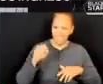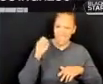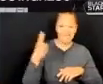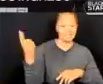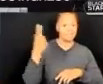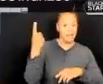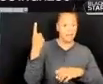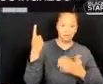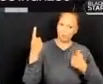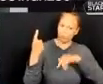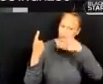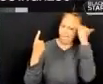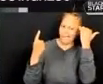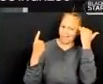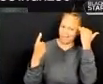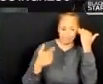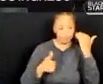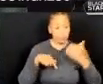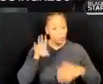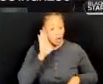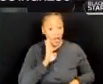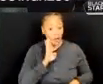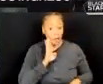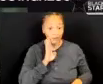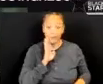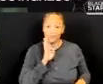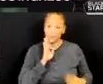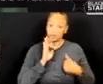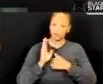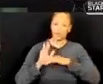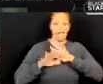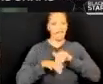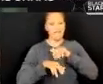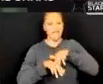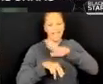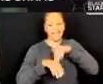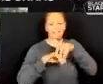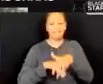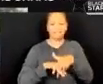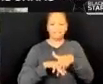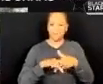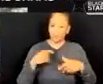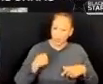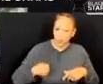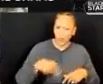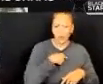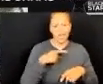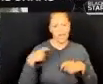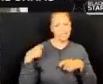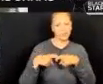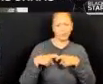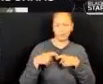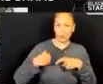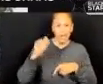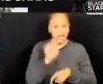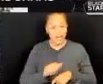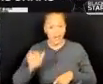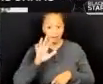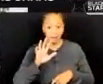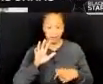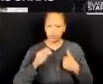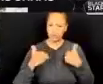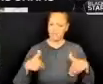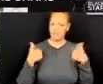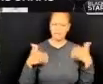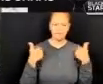brown, we are native, we are Latino, we are Asian, we're young, we're old,